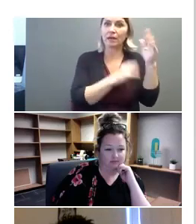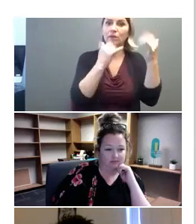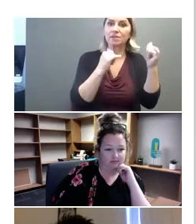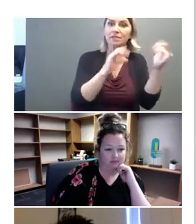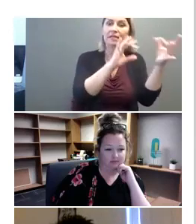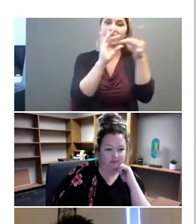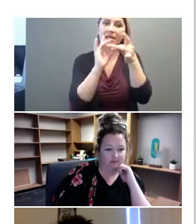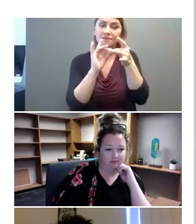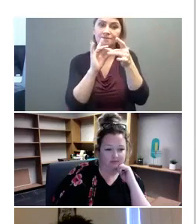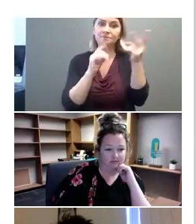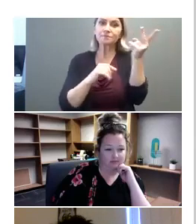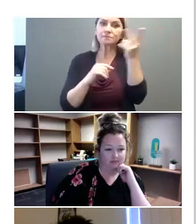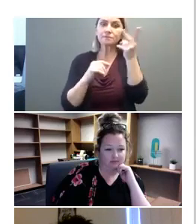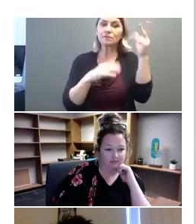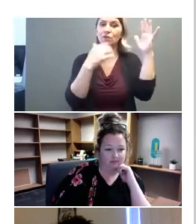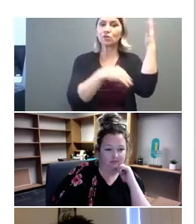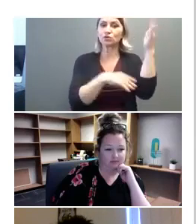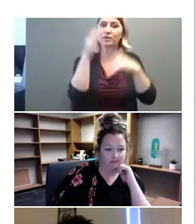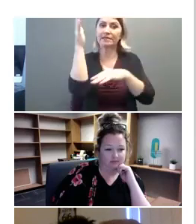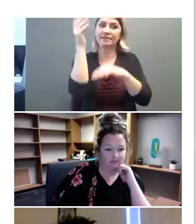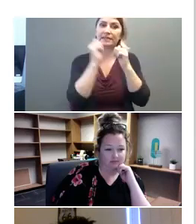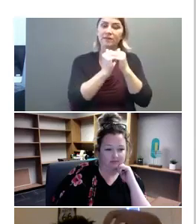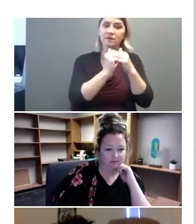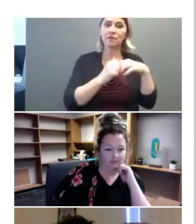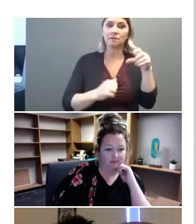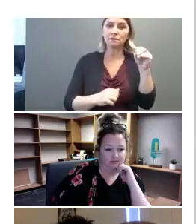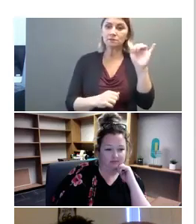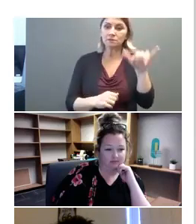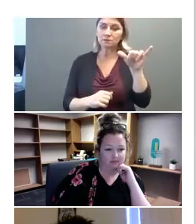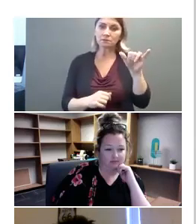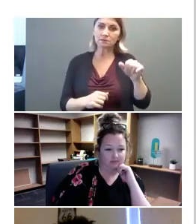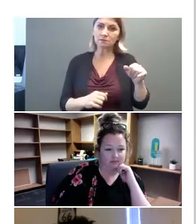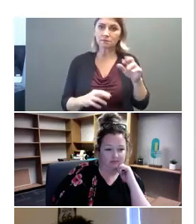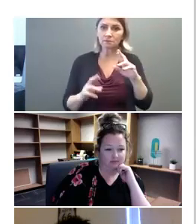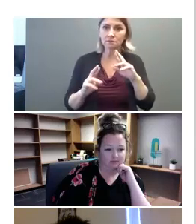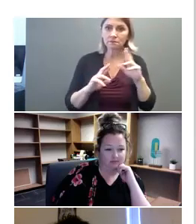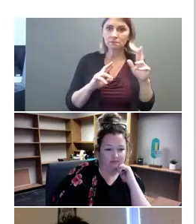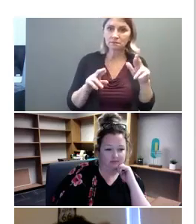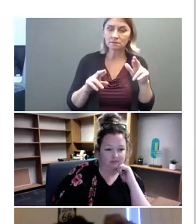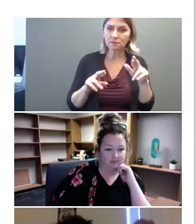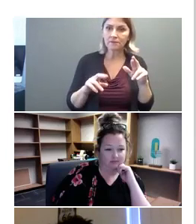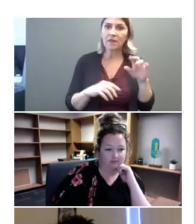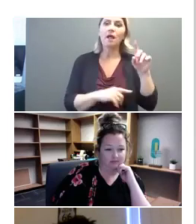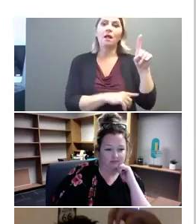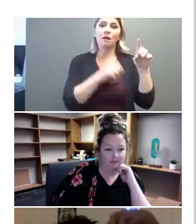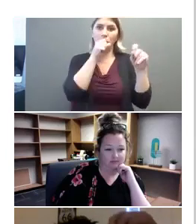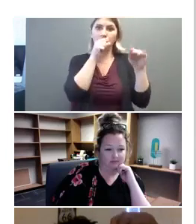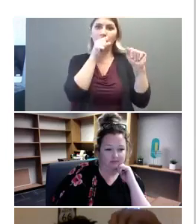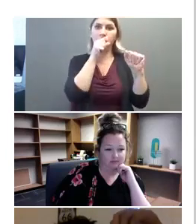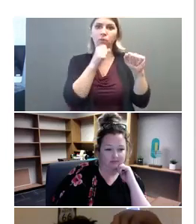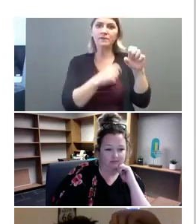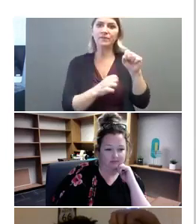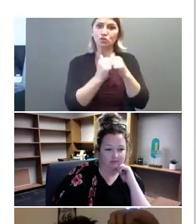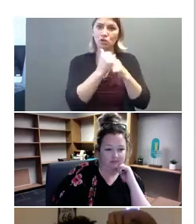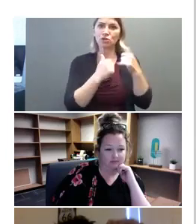these two trees together such that the resultant data structure is also a tree that has